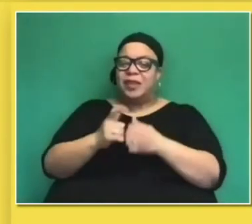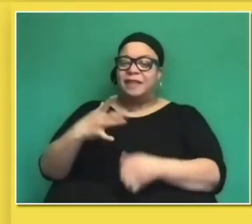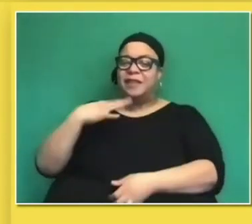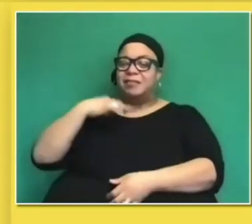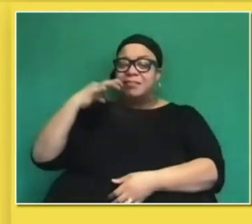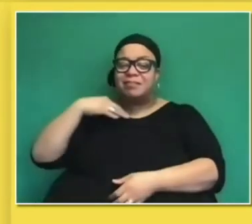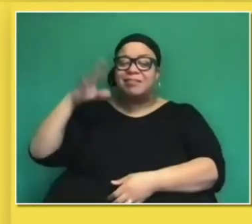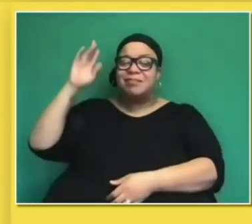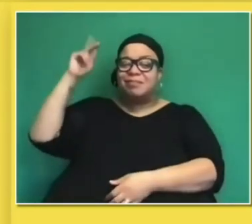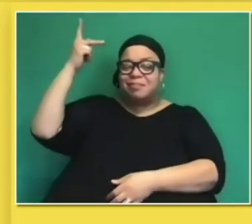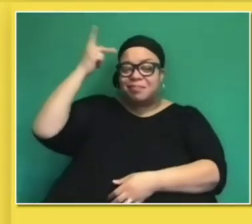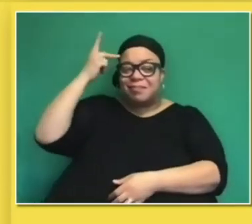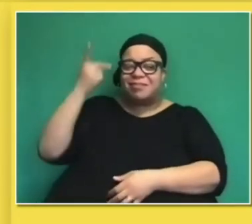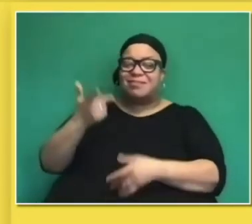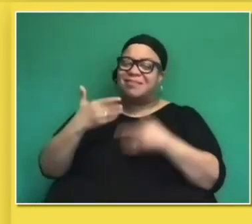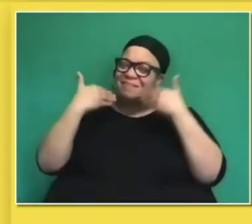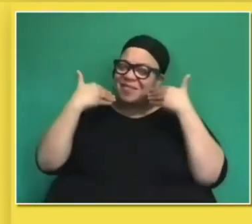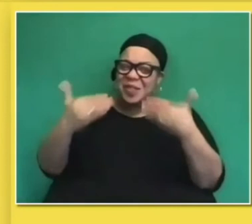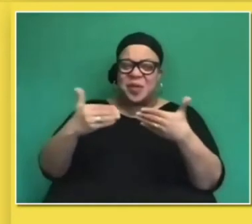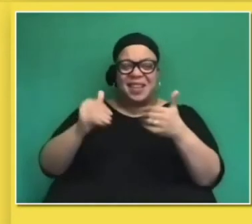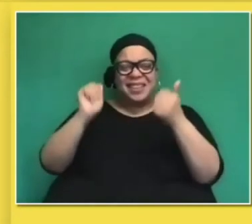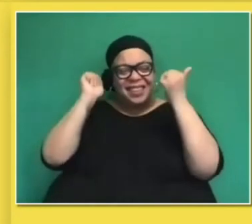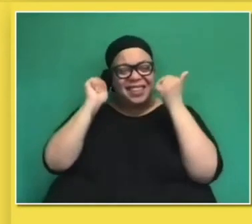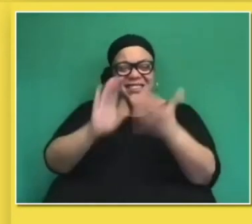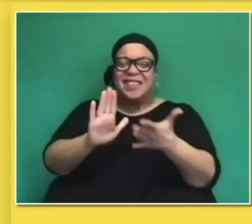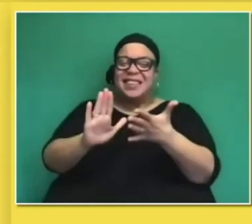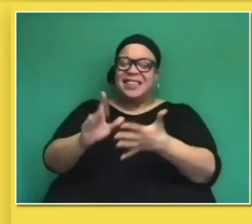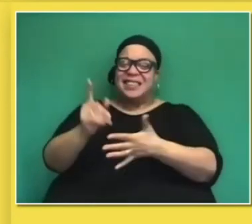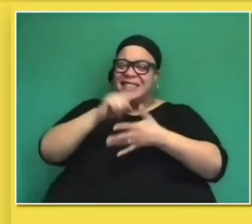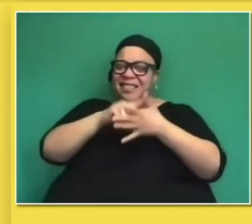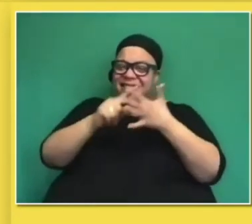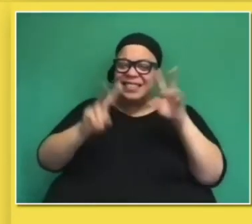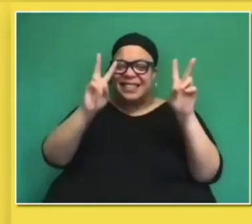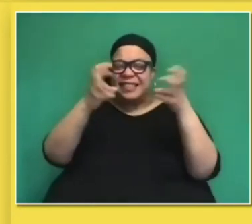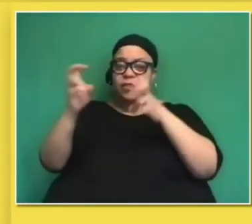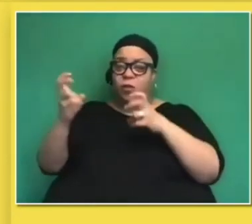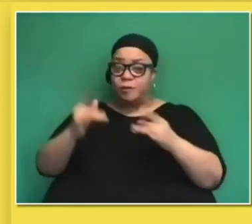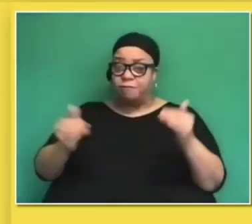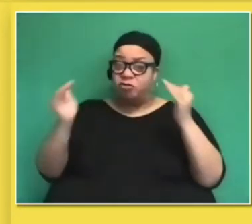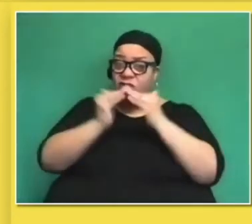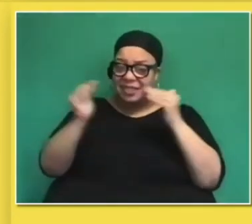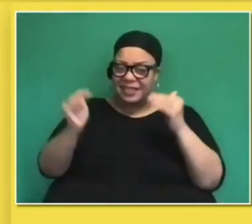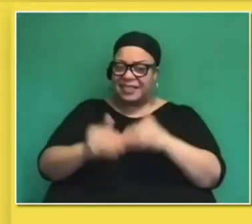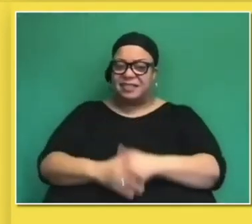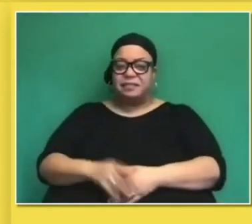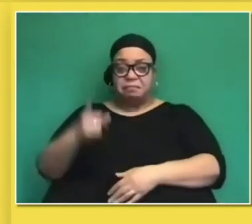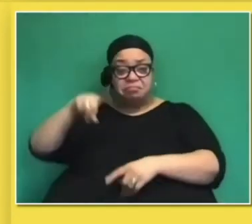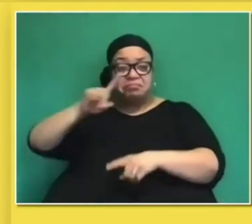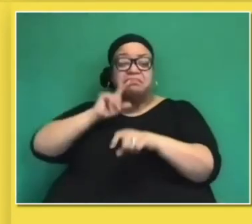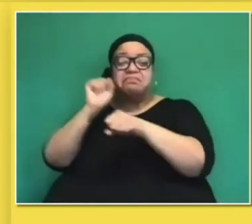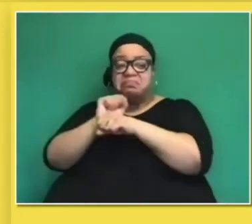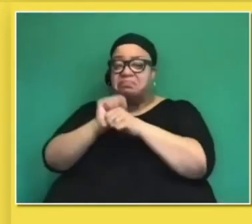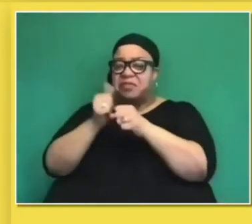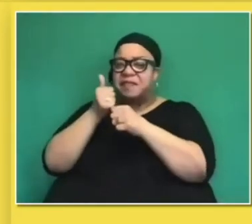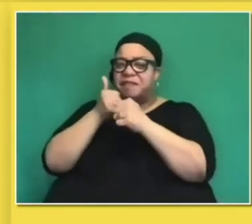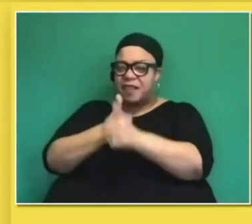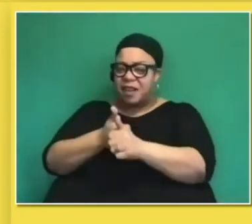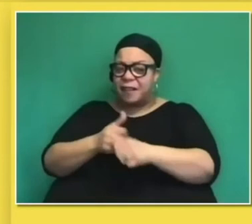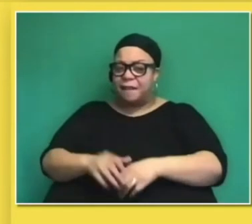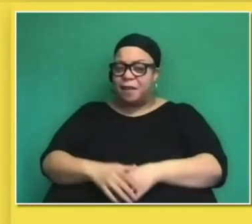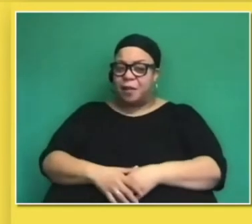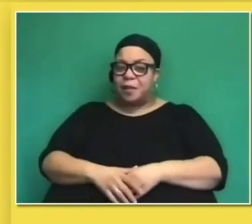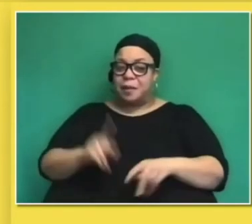responded. The exit polls on what voters want show that when the needs and demands